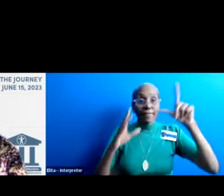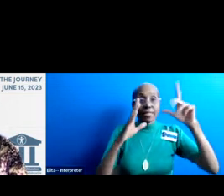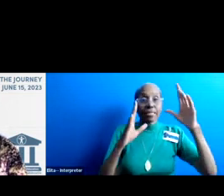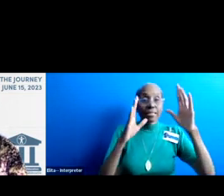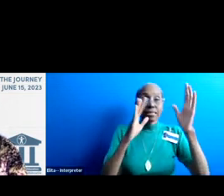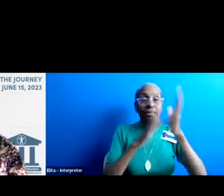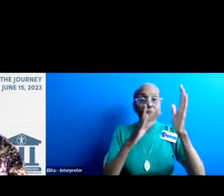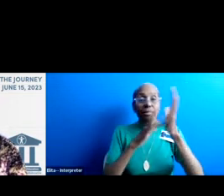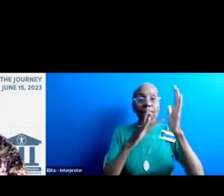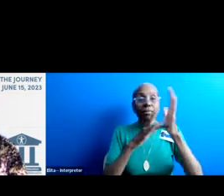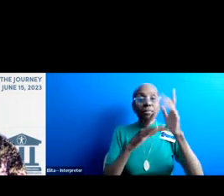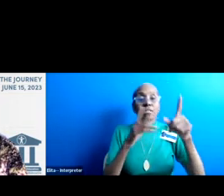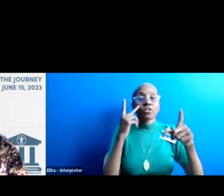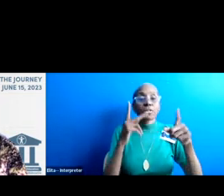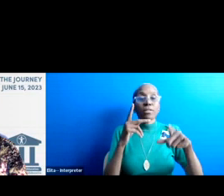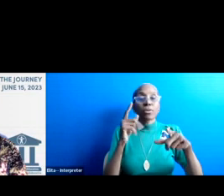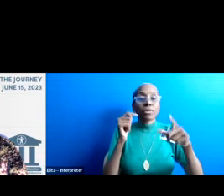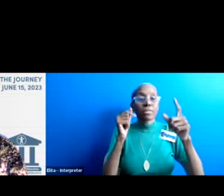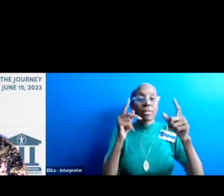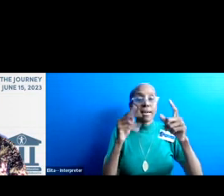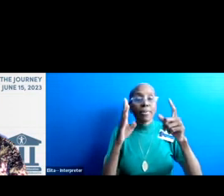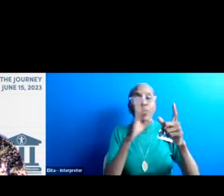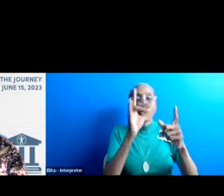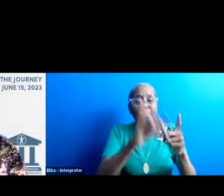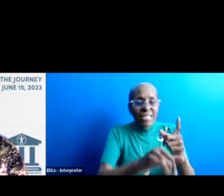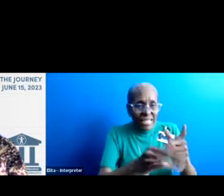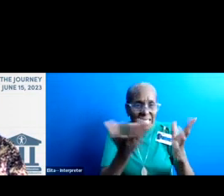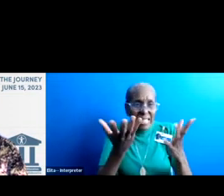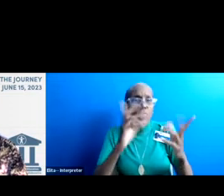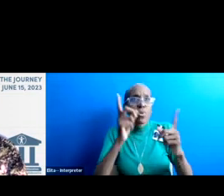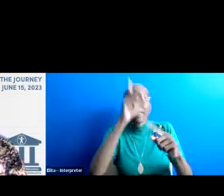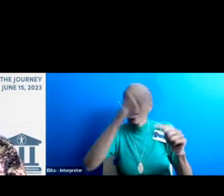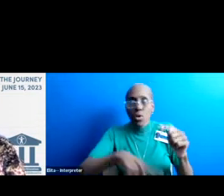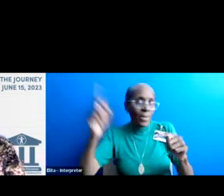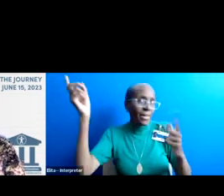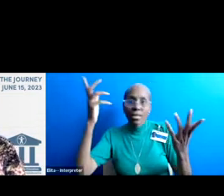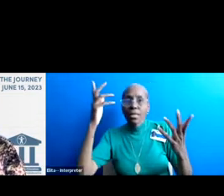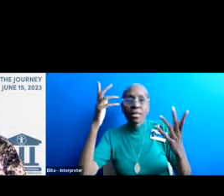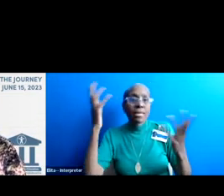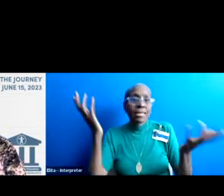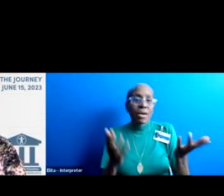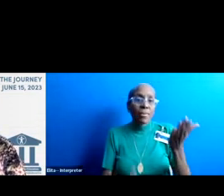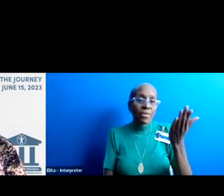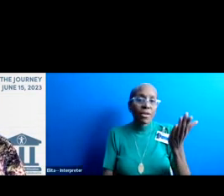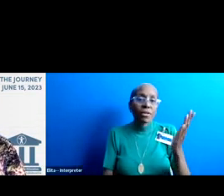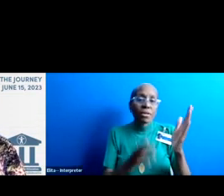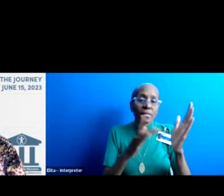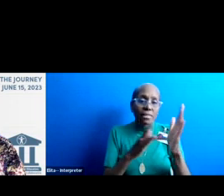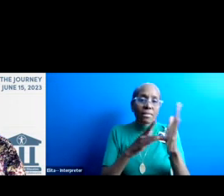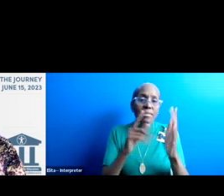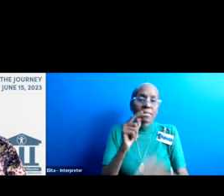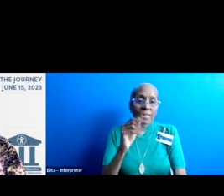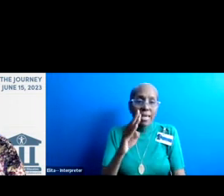Tab. What is this? Where am I going? Okay? Now I'm up there.